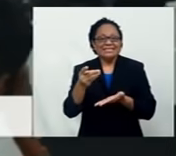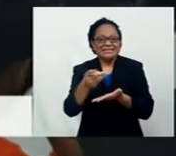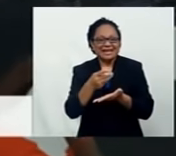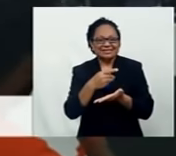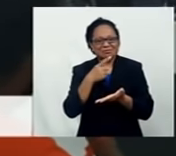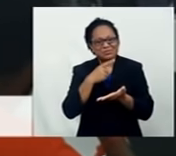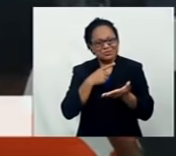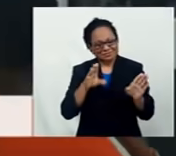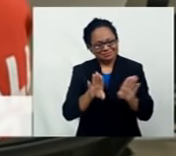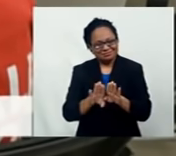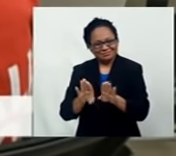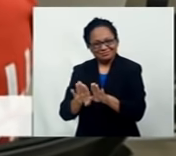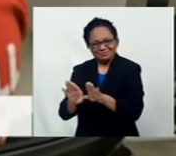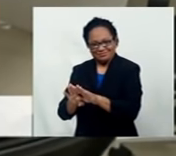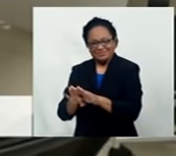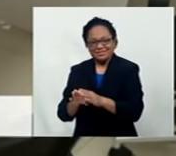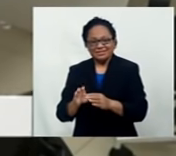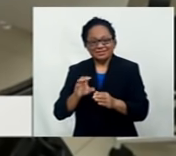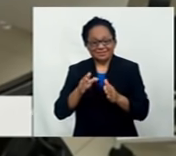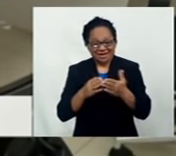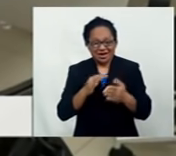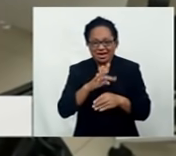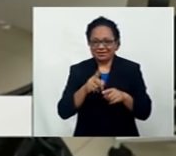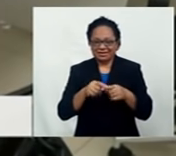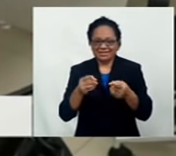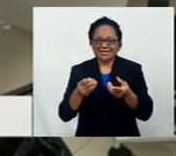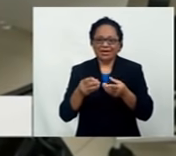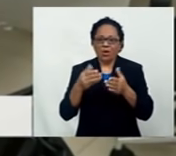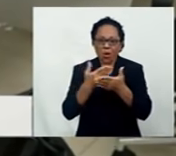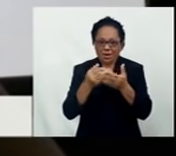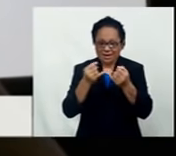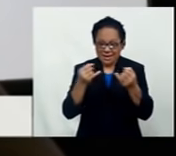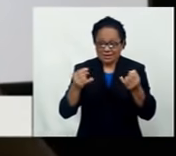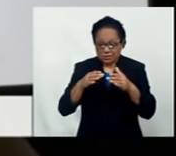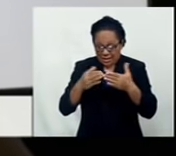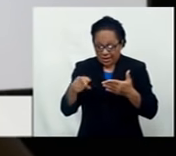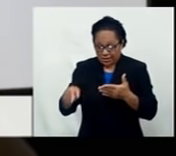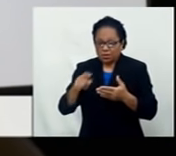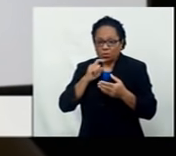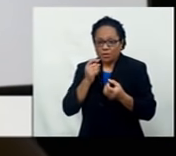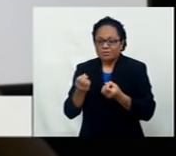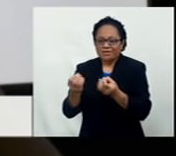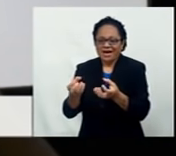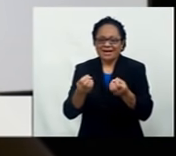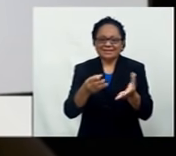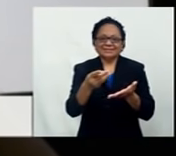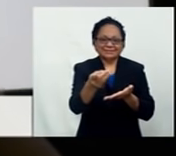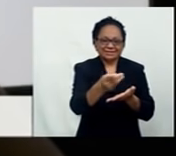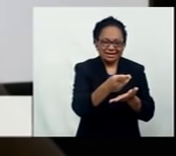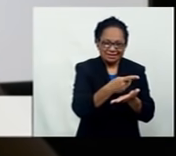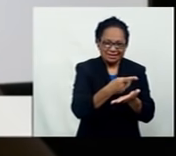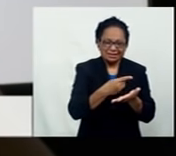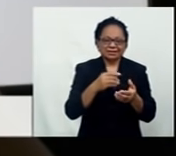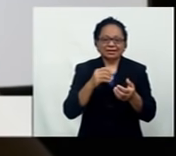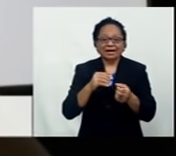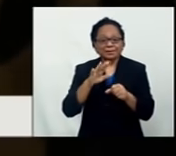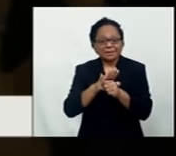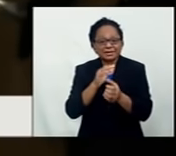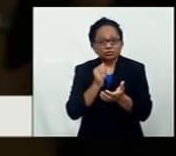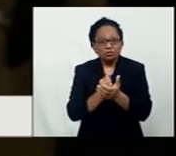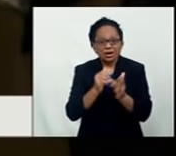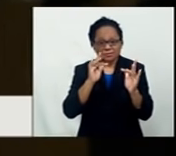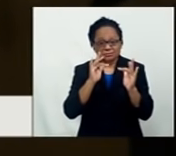says the network upgrade will deliver increased data capacity in major residential areas and also see the Digicel network